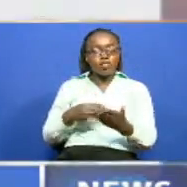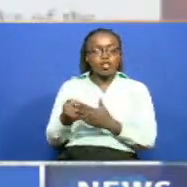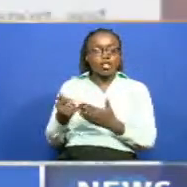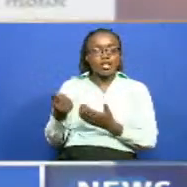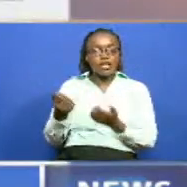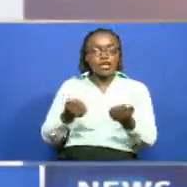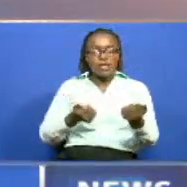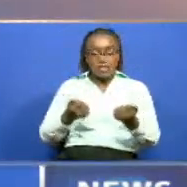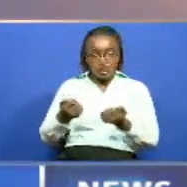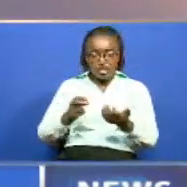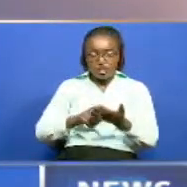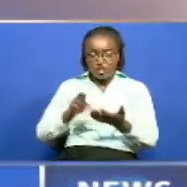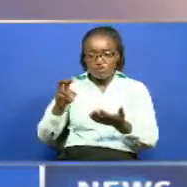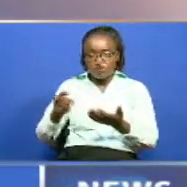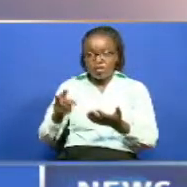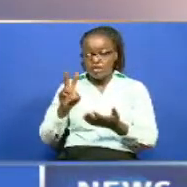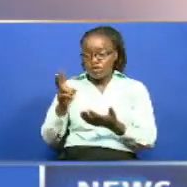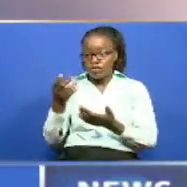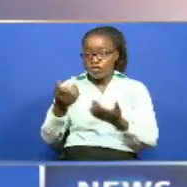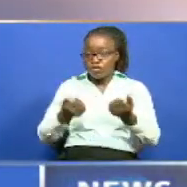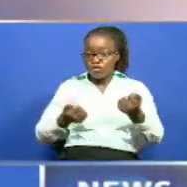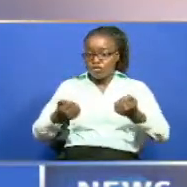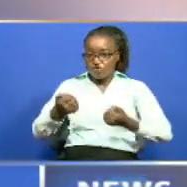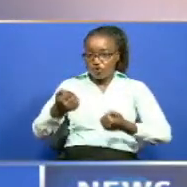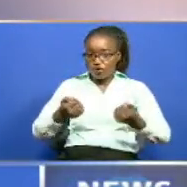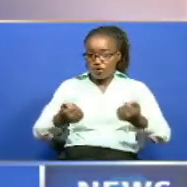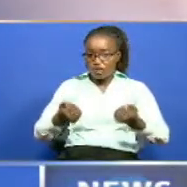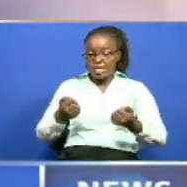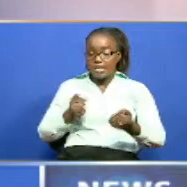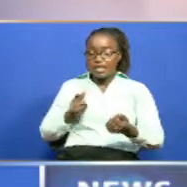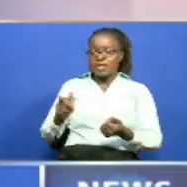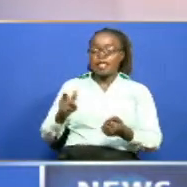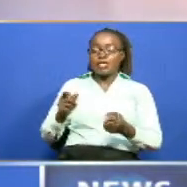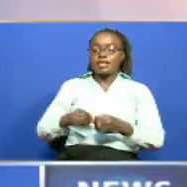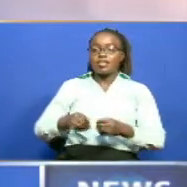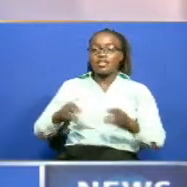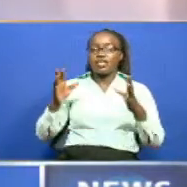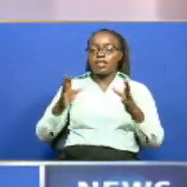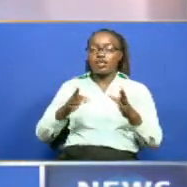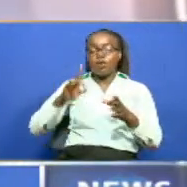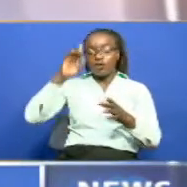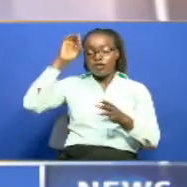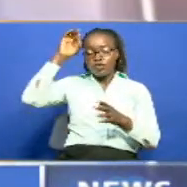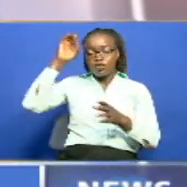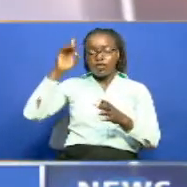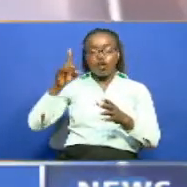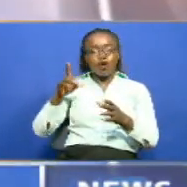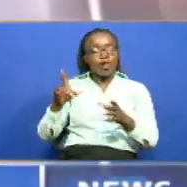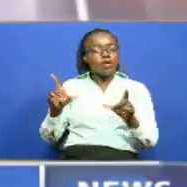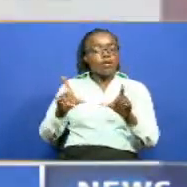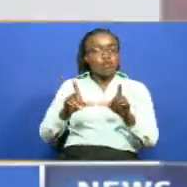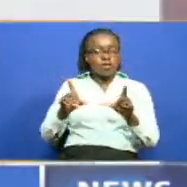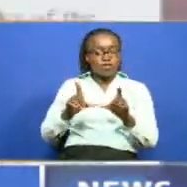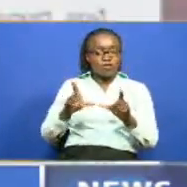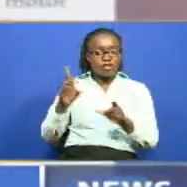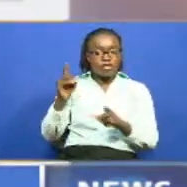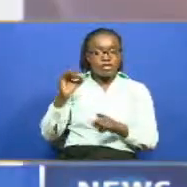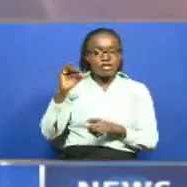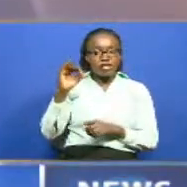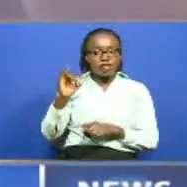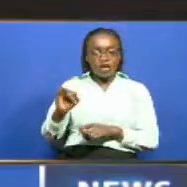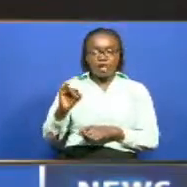or disposing two vehicles. Akinyi is to surrender the original logbooks and the vehicles to the DCI in 1